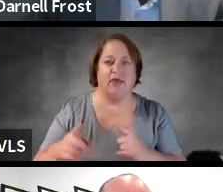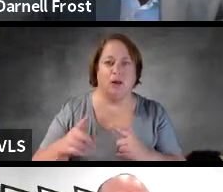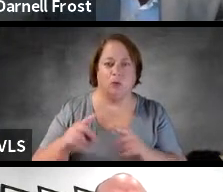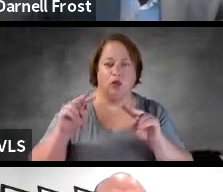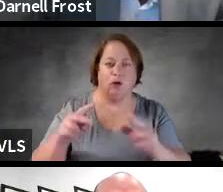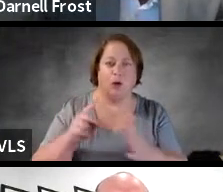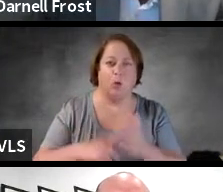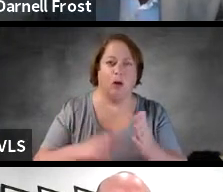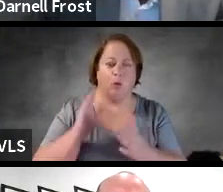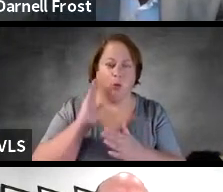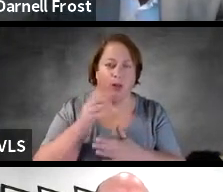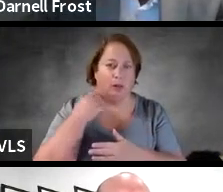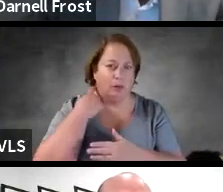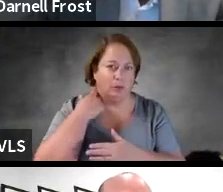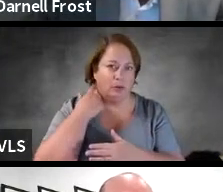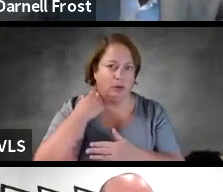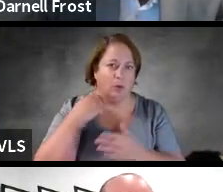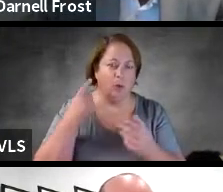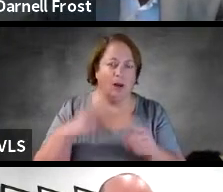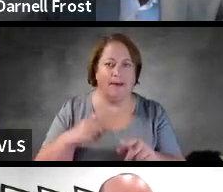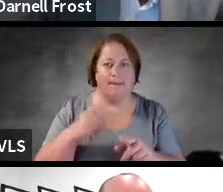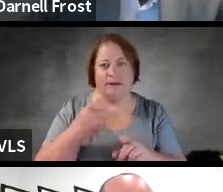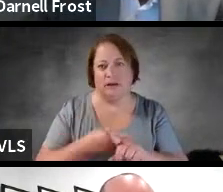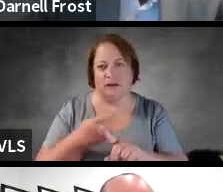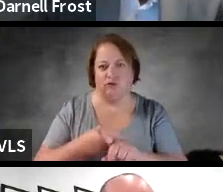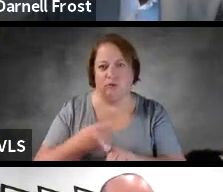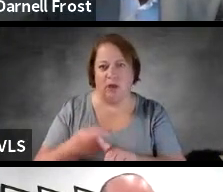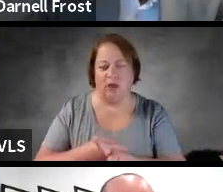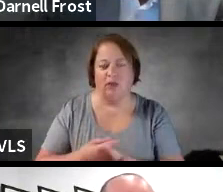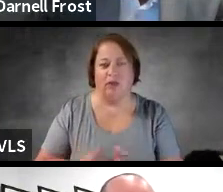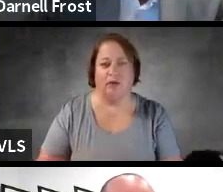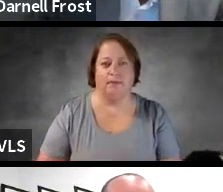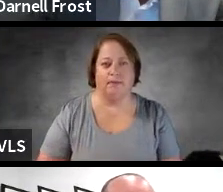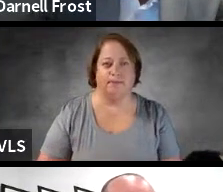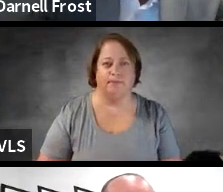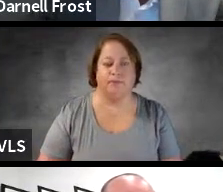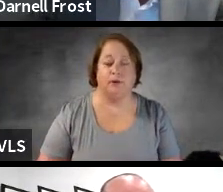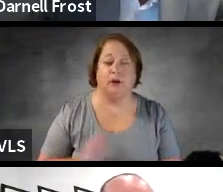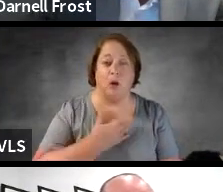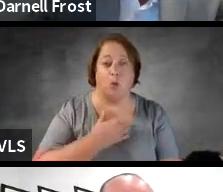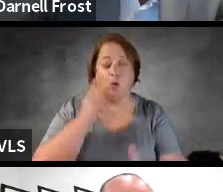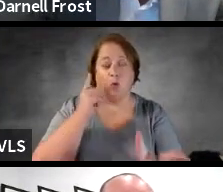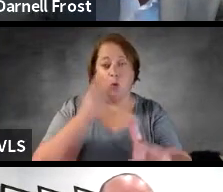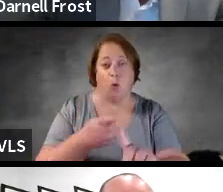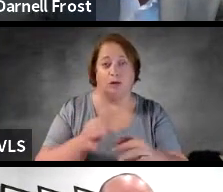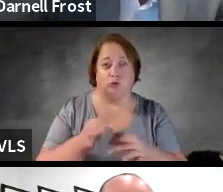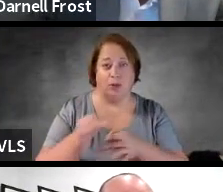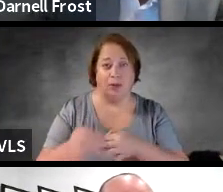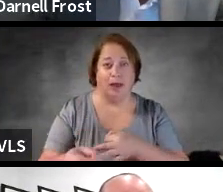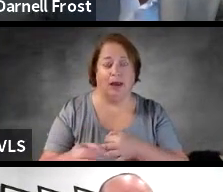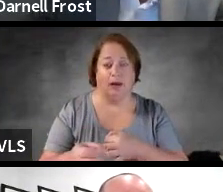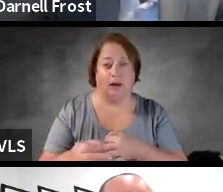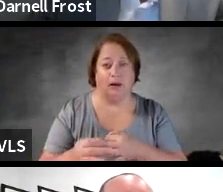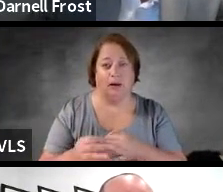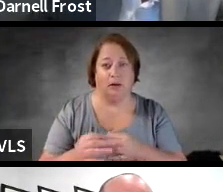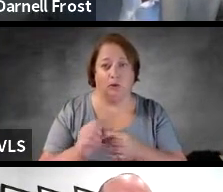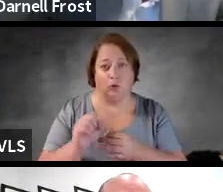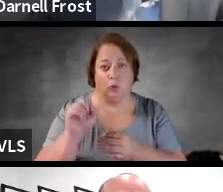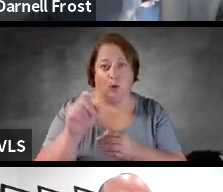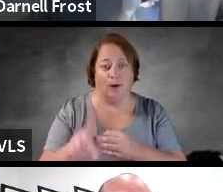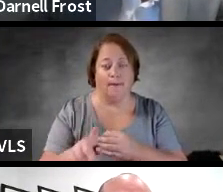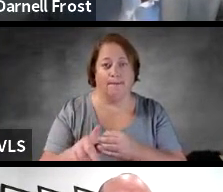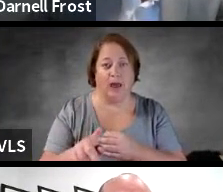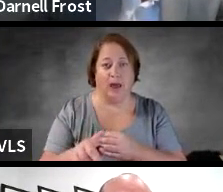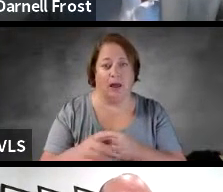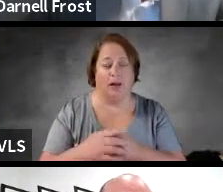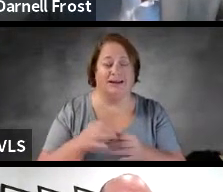to keep, you know, what's happening at each month. Our goal is to delay ever going back,